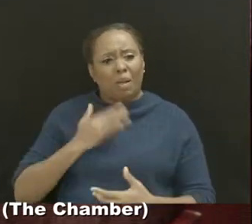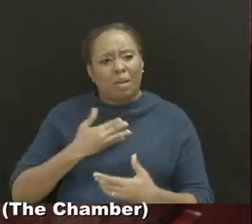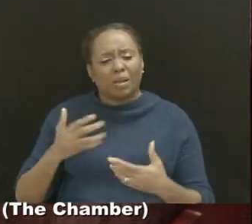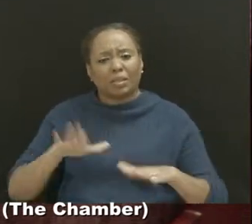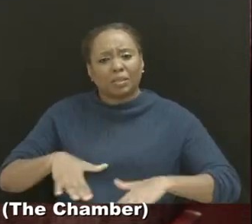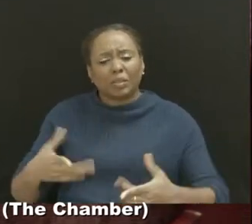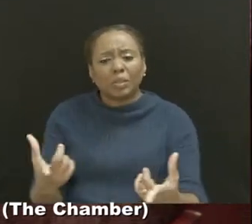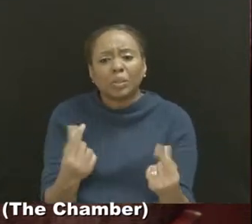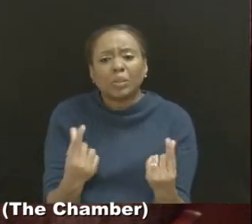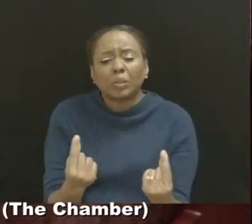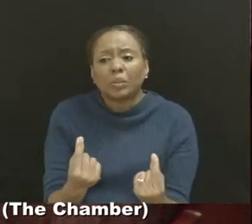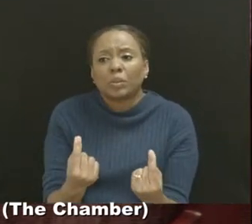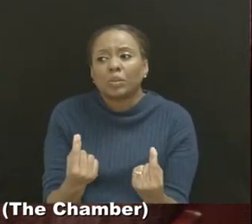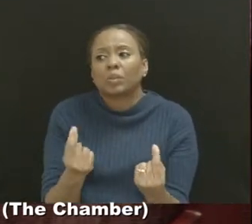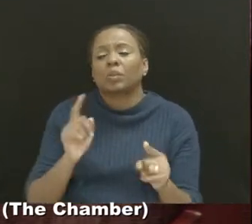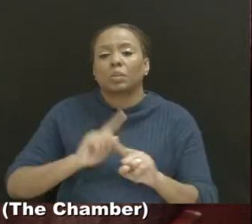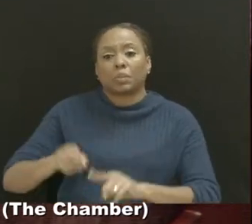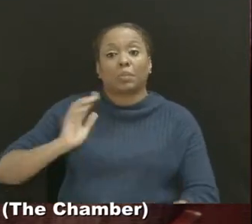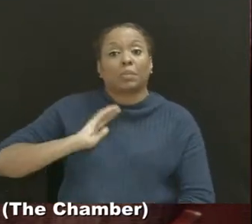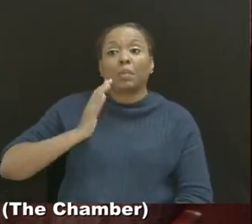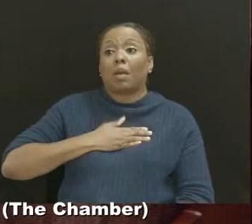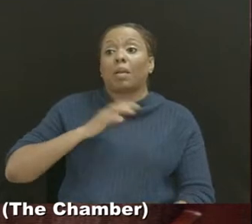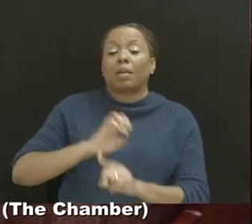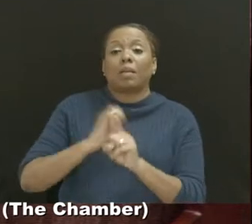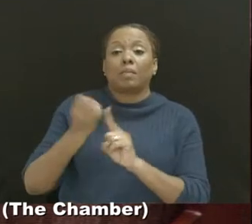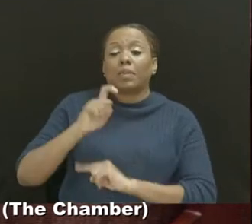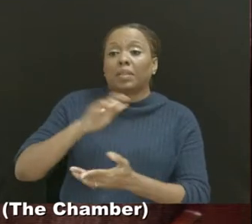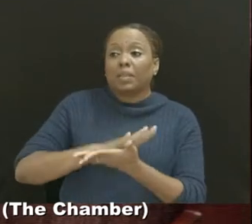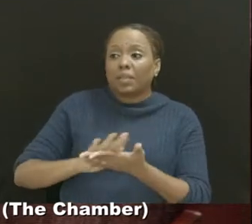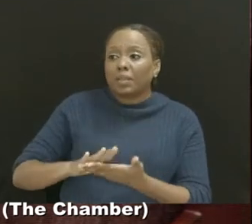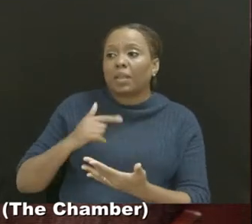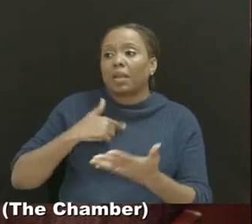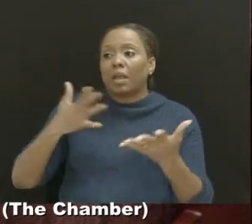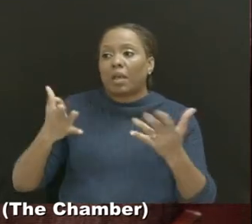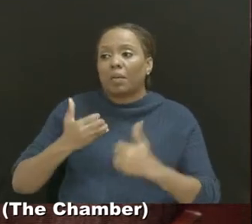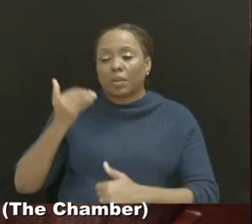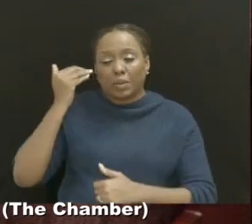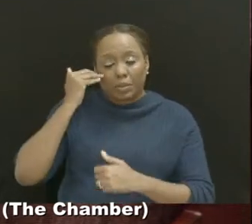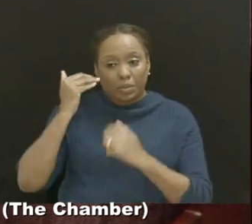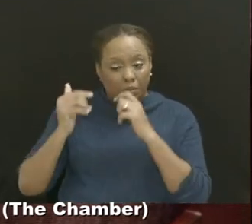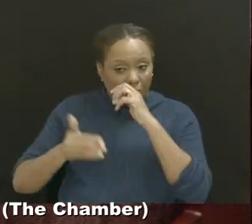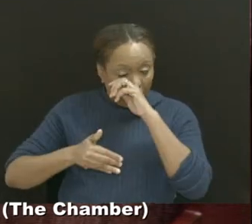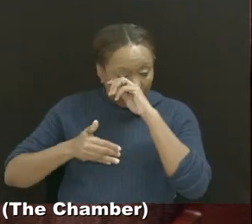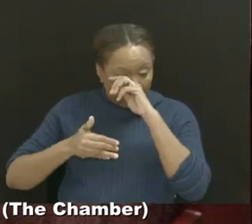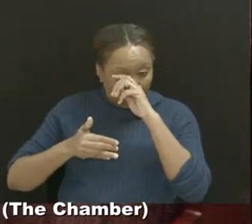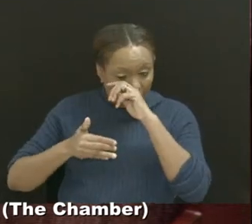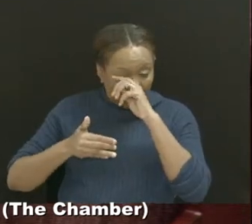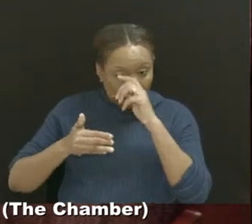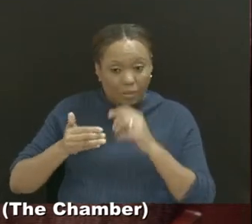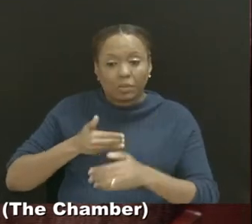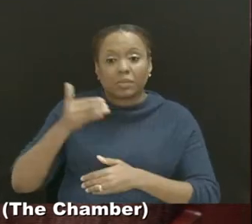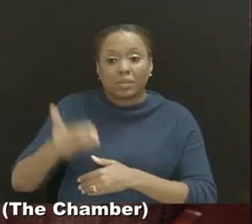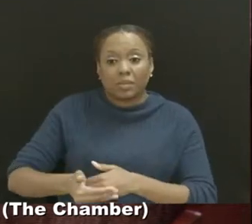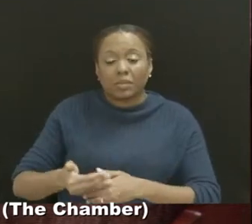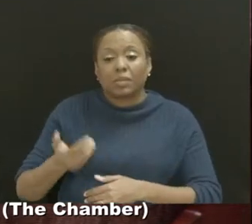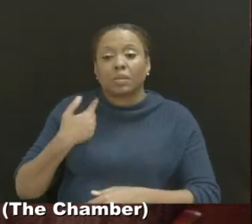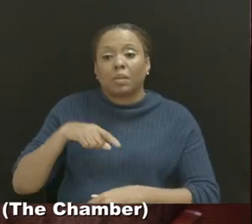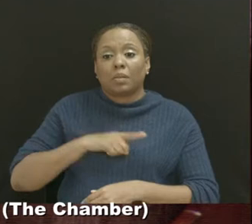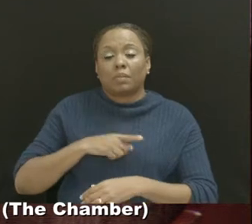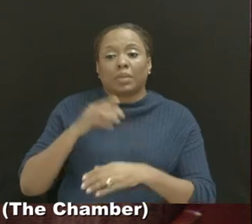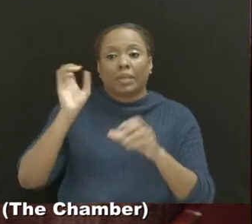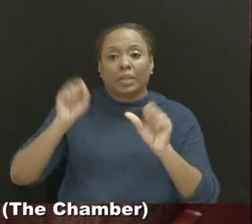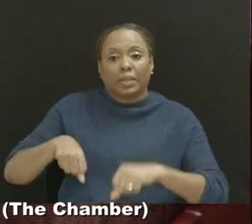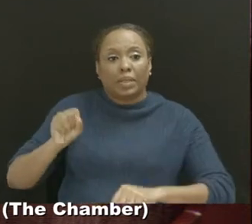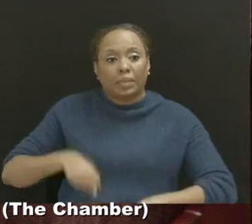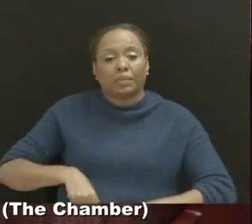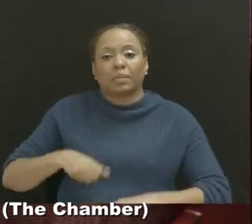generations but our environment. So I want to know when next we will be able to get, when we will be able to get in the lineup